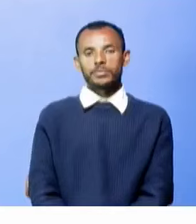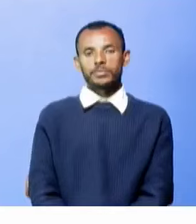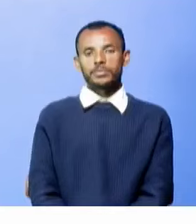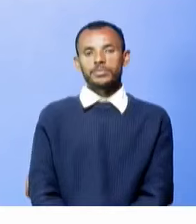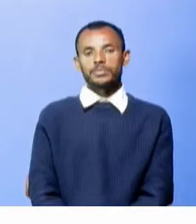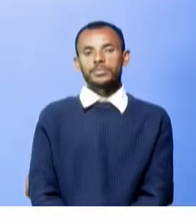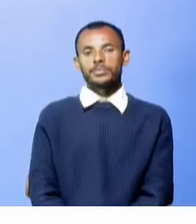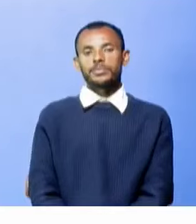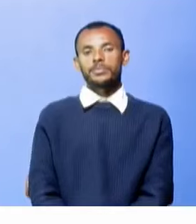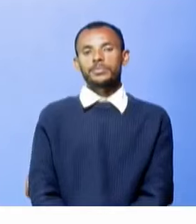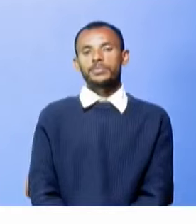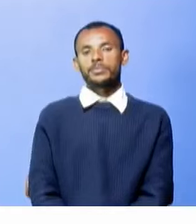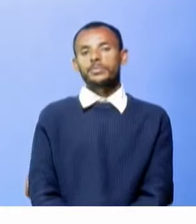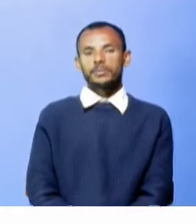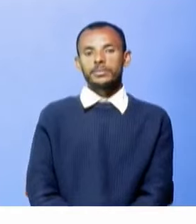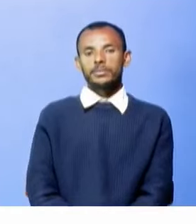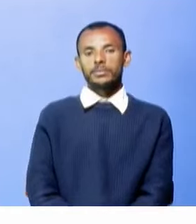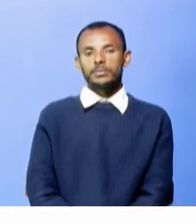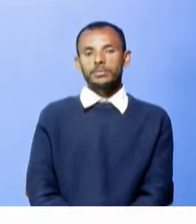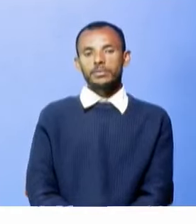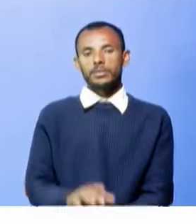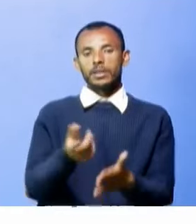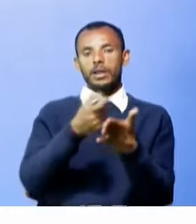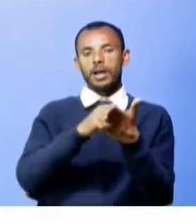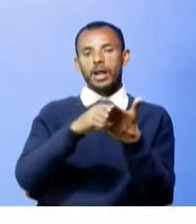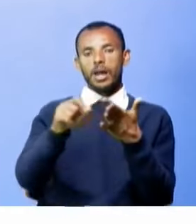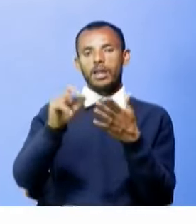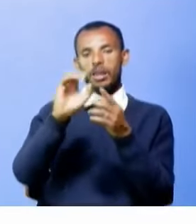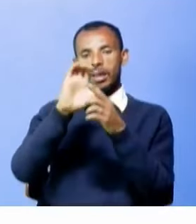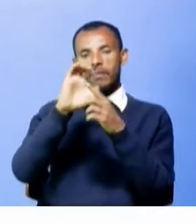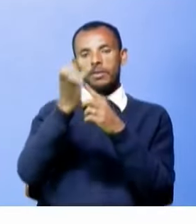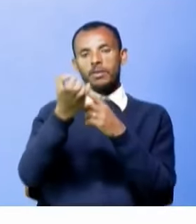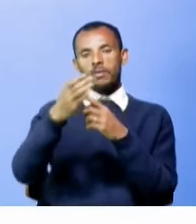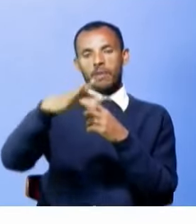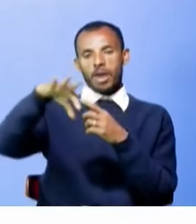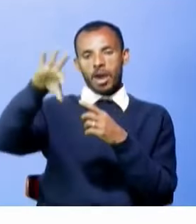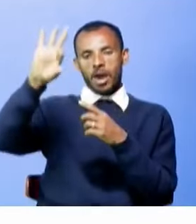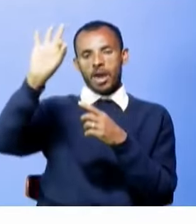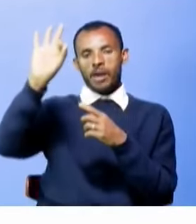The second one is write the event of getting.